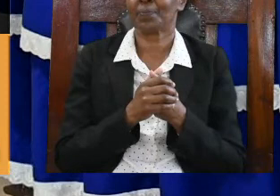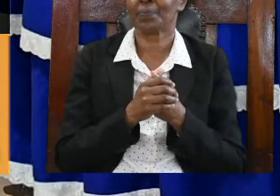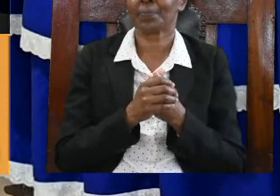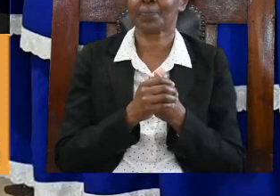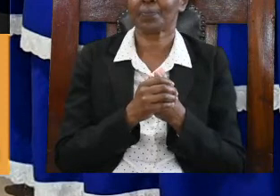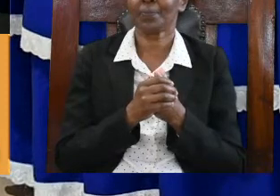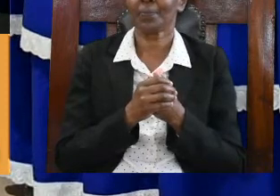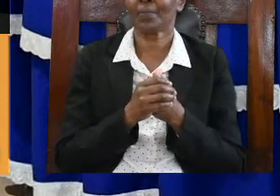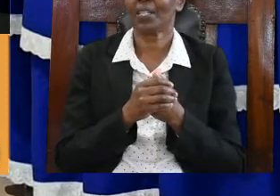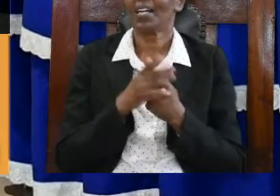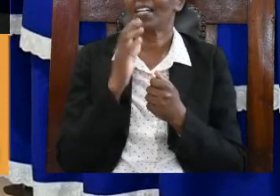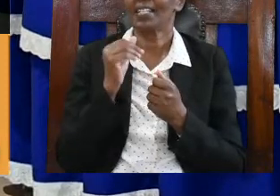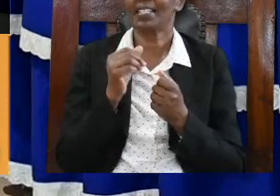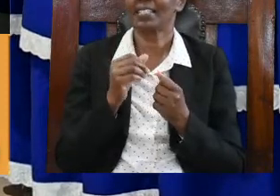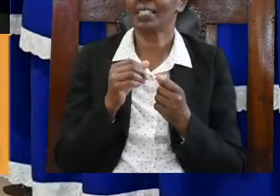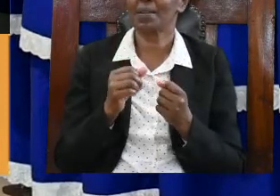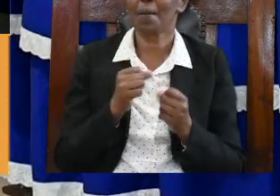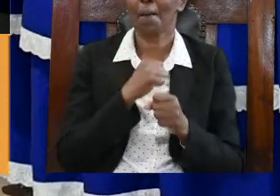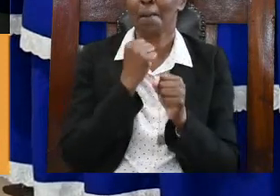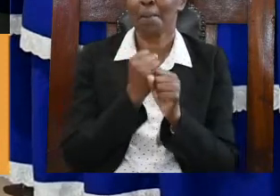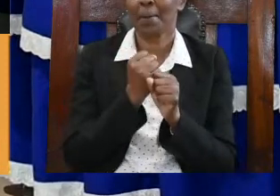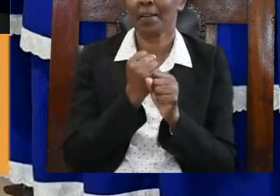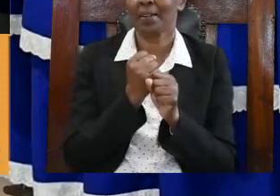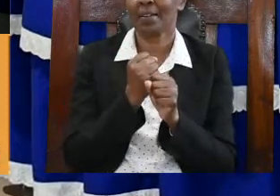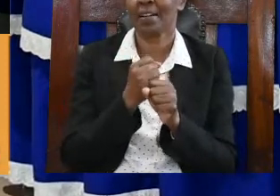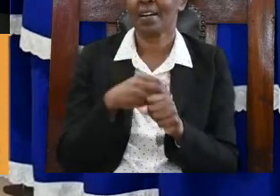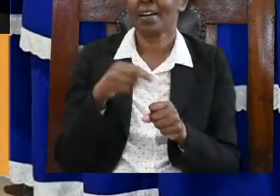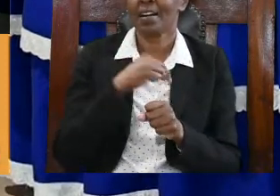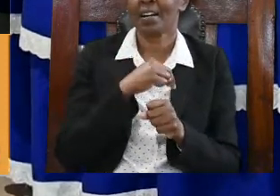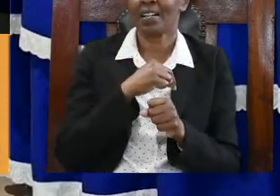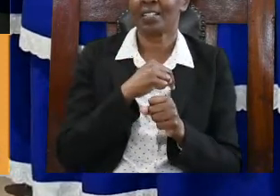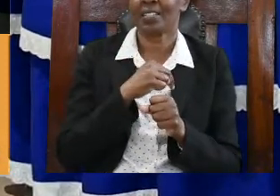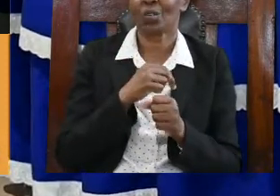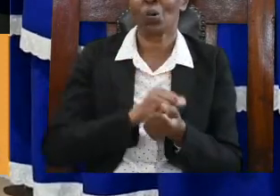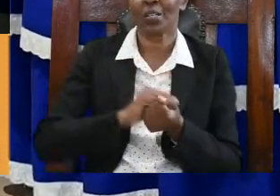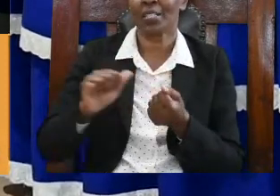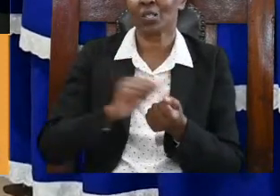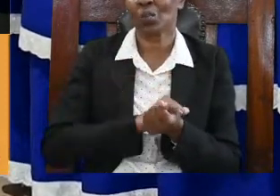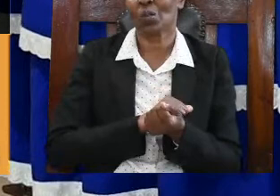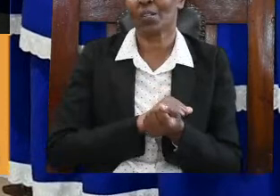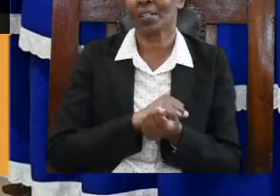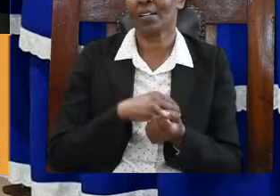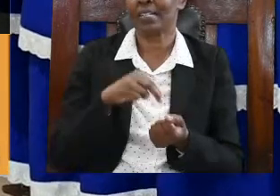times destructive or made to destroy us.